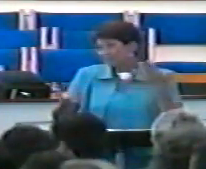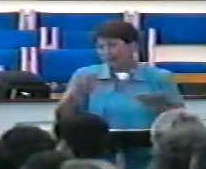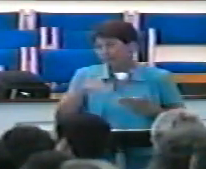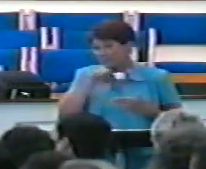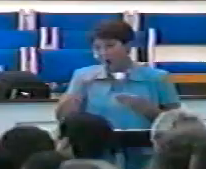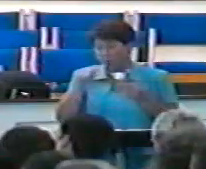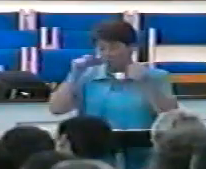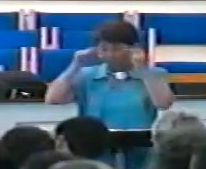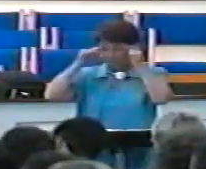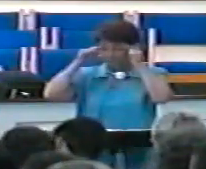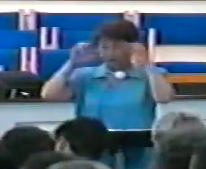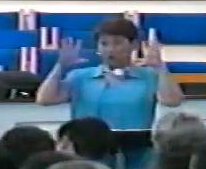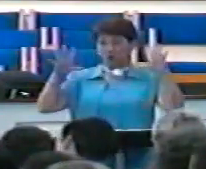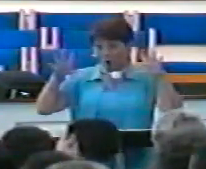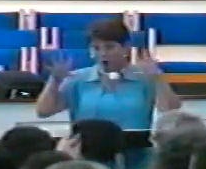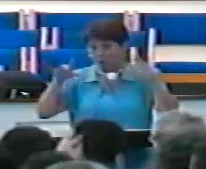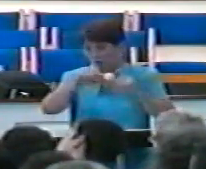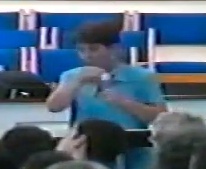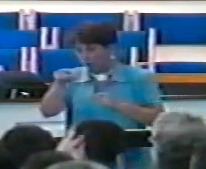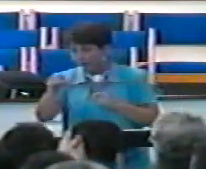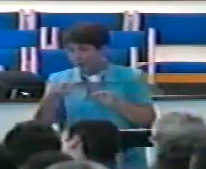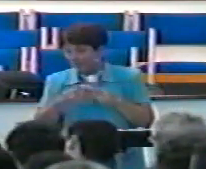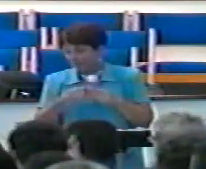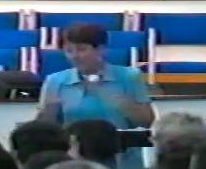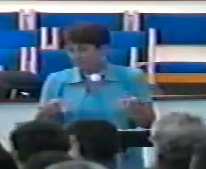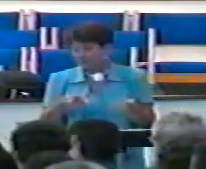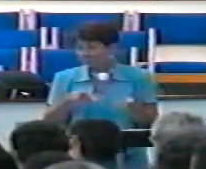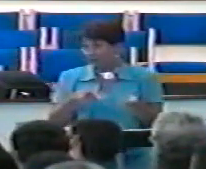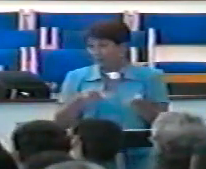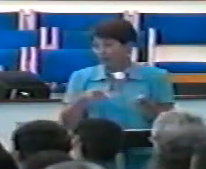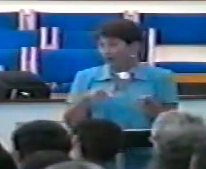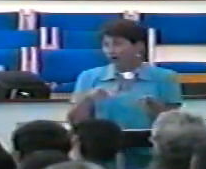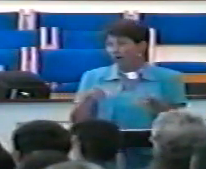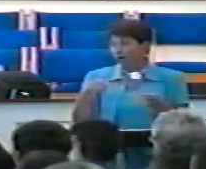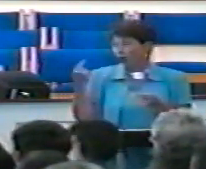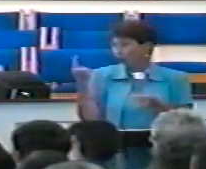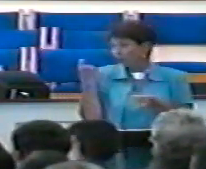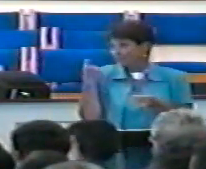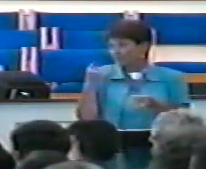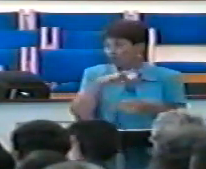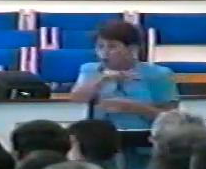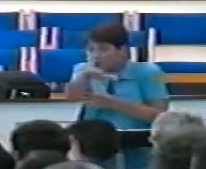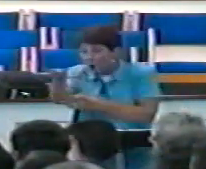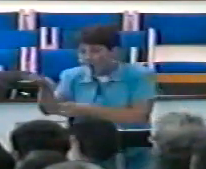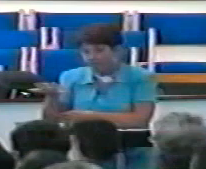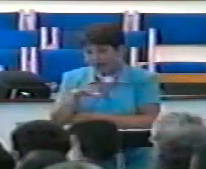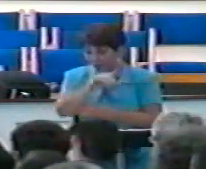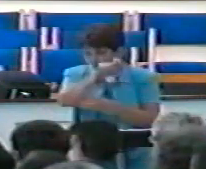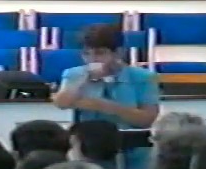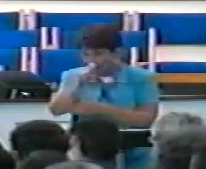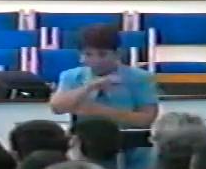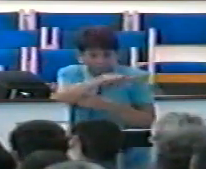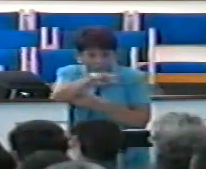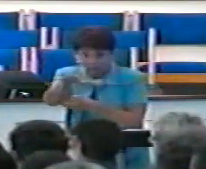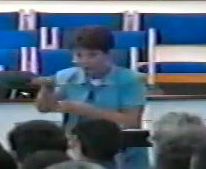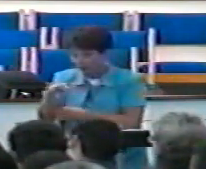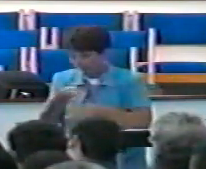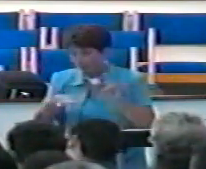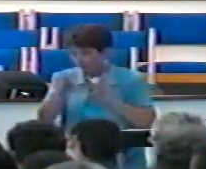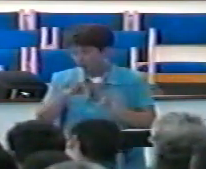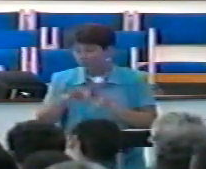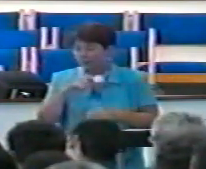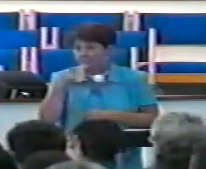A recent survey conducted through the National Center for Fathering shows that almost 40%